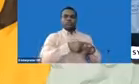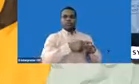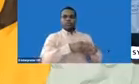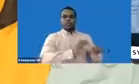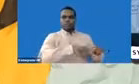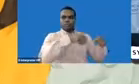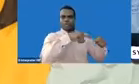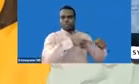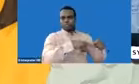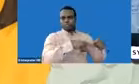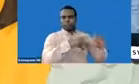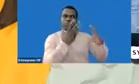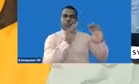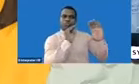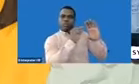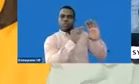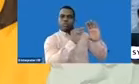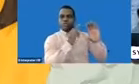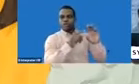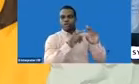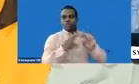it's